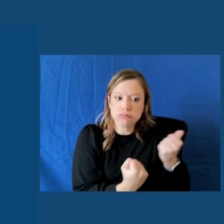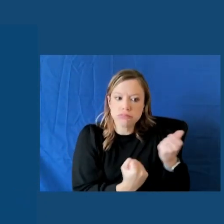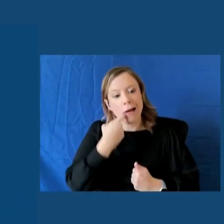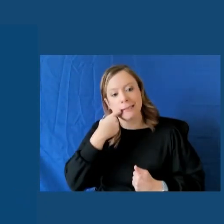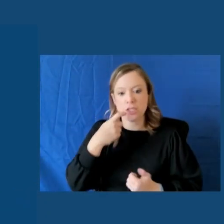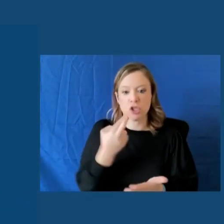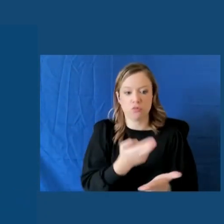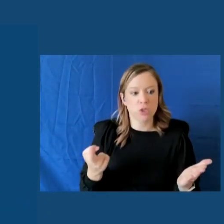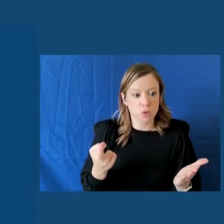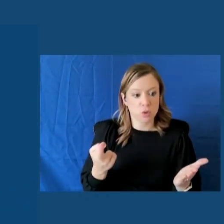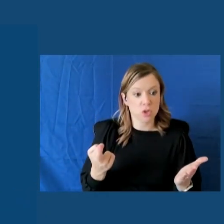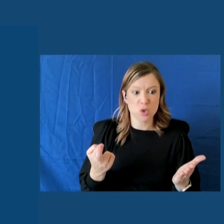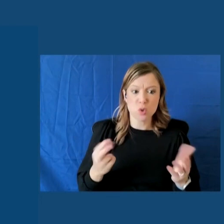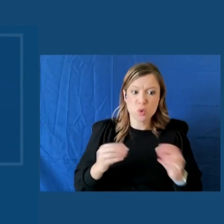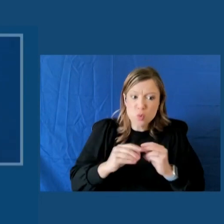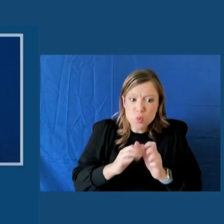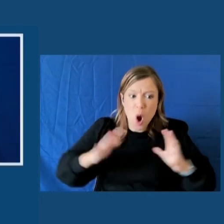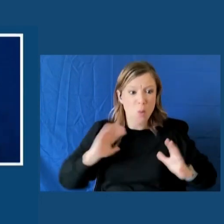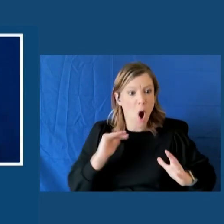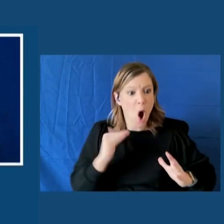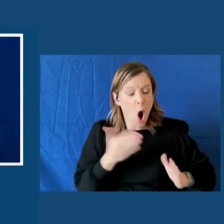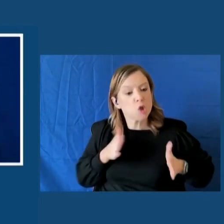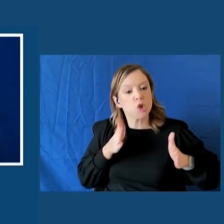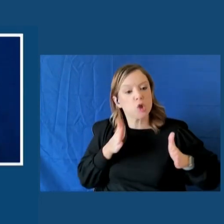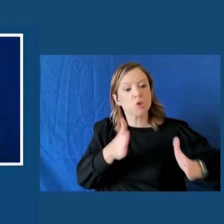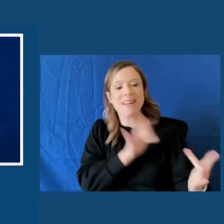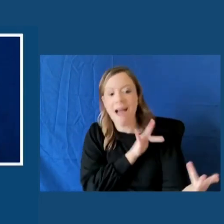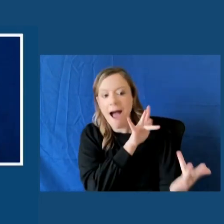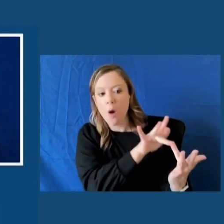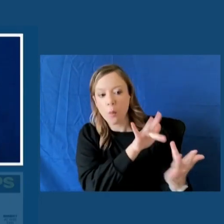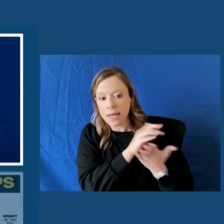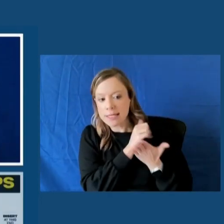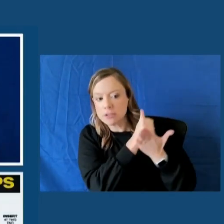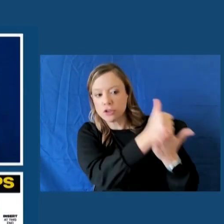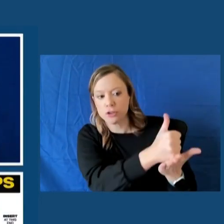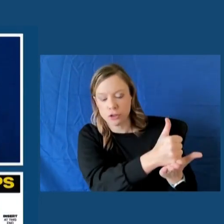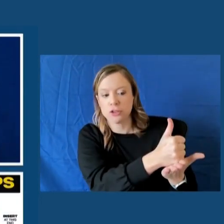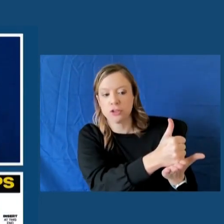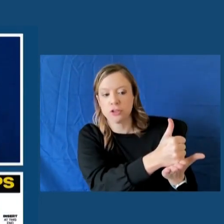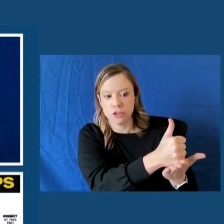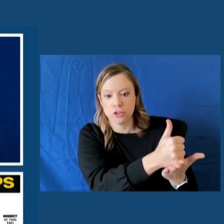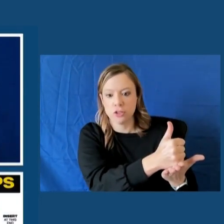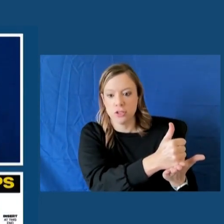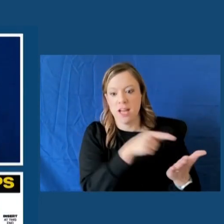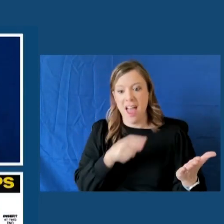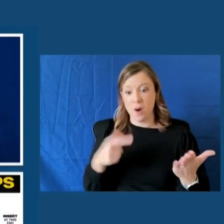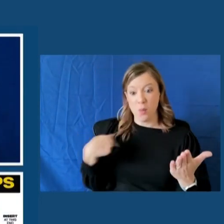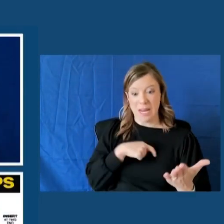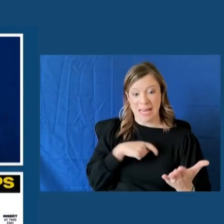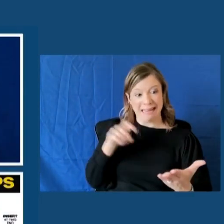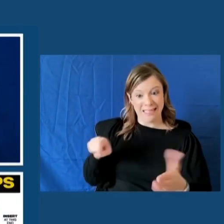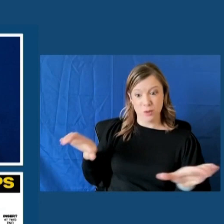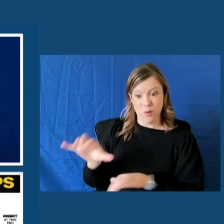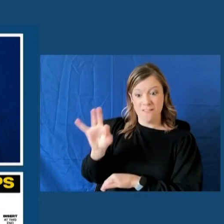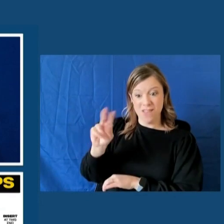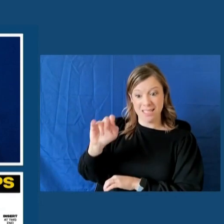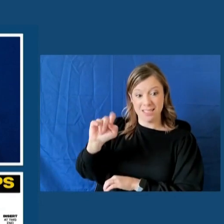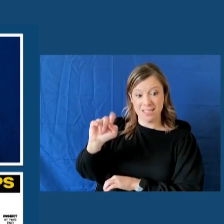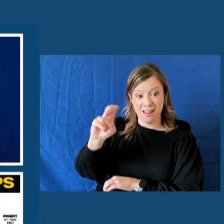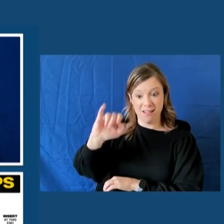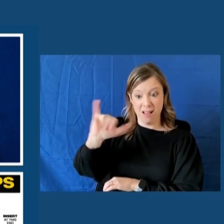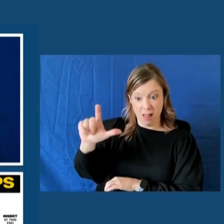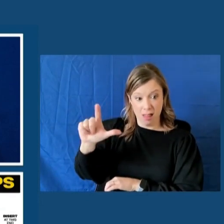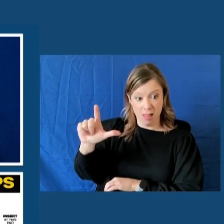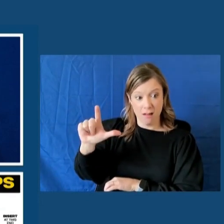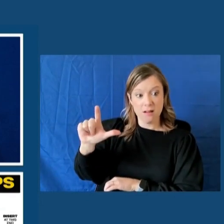efforts, distribute more naloxone, and millions more life-saving fentanyl test strips. You know, we're leading the